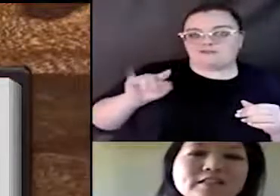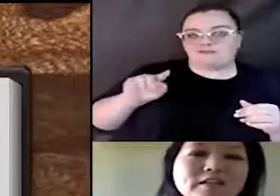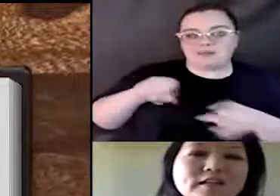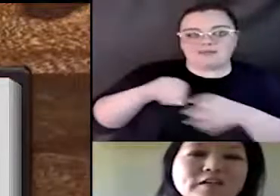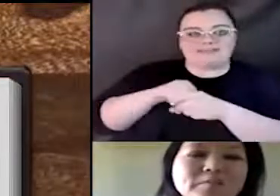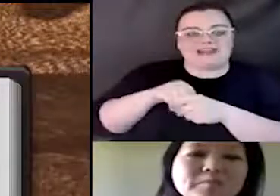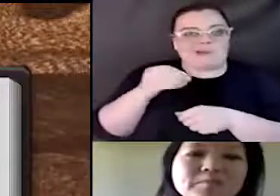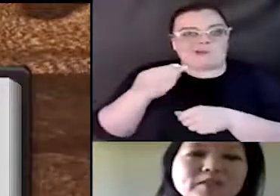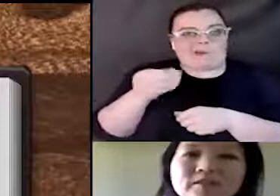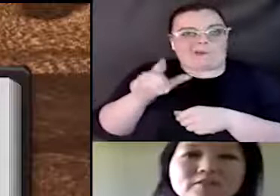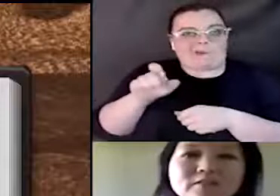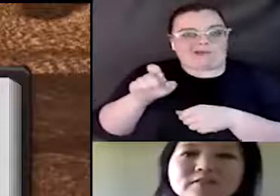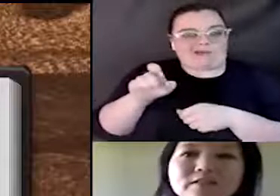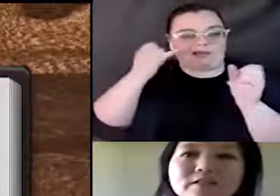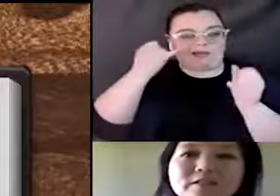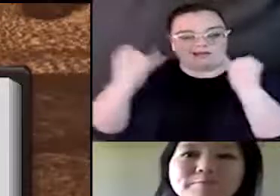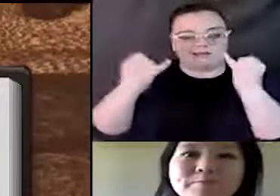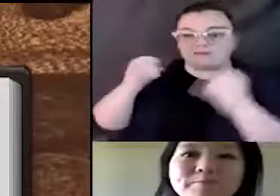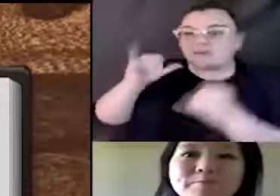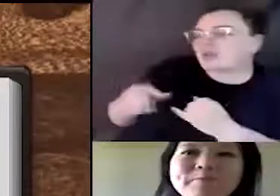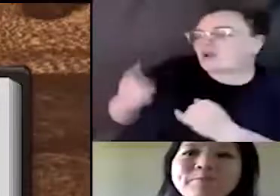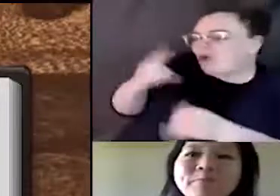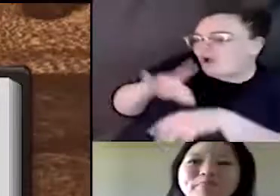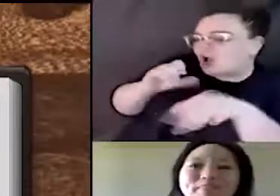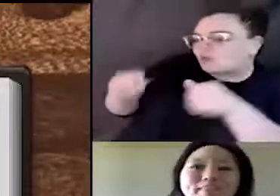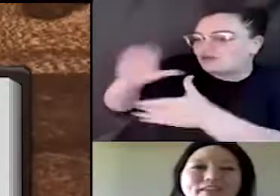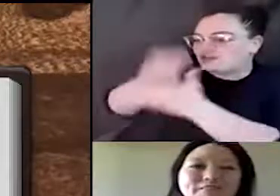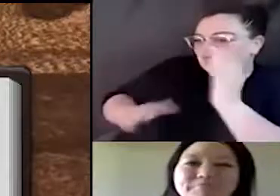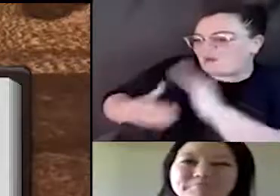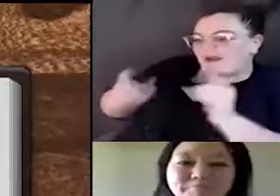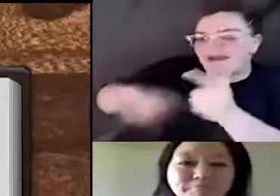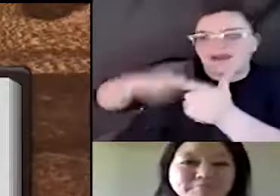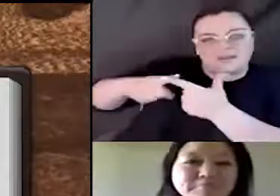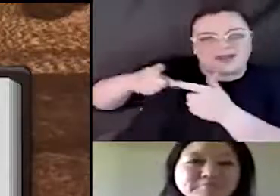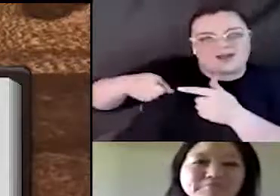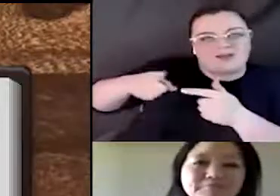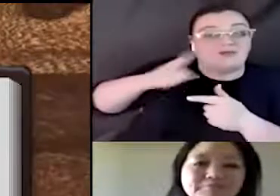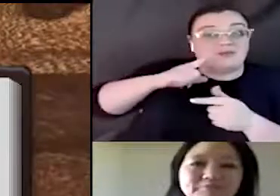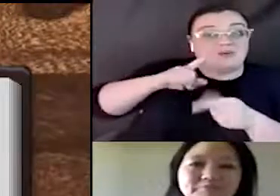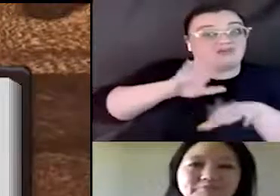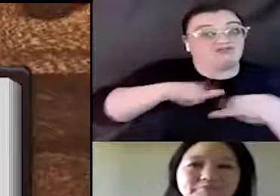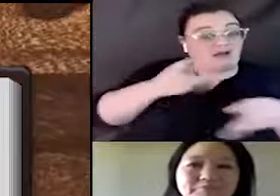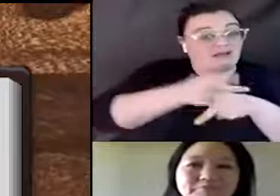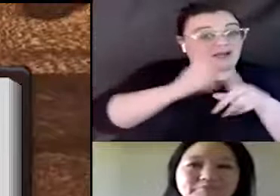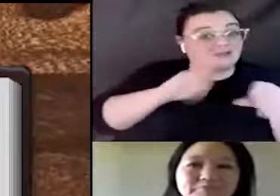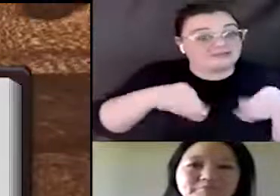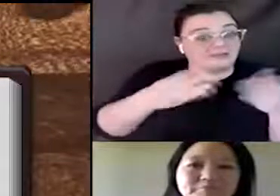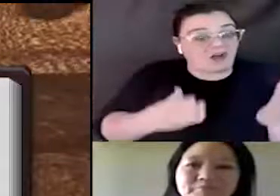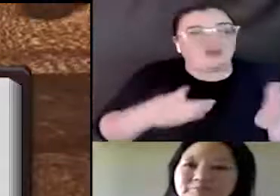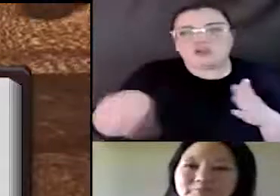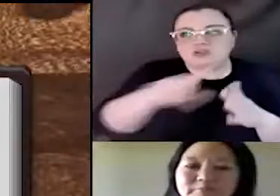kids. That's an earthquake story about in a childcare setting, you teach kids how